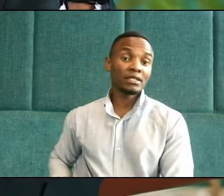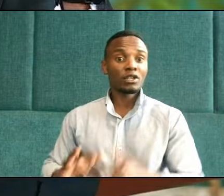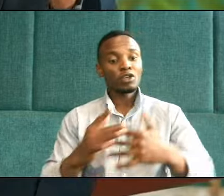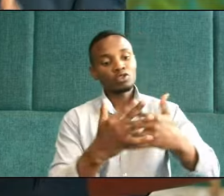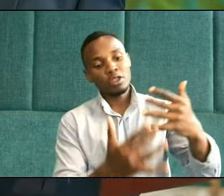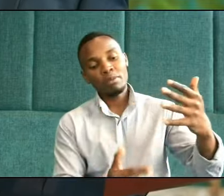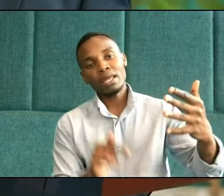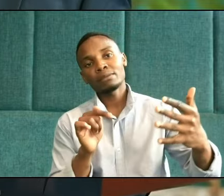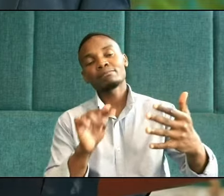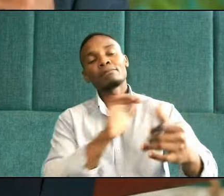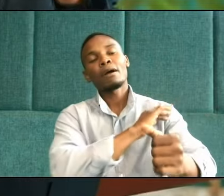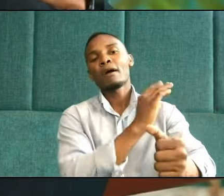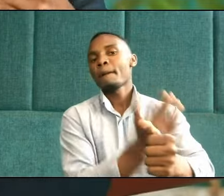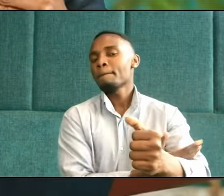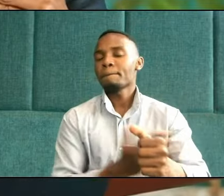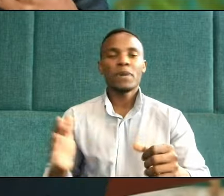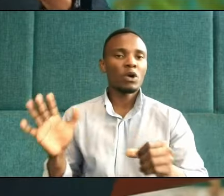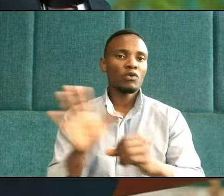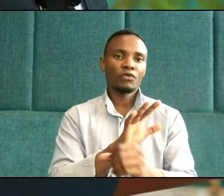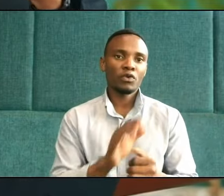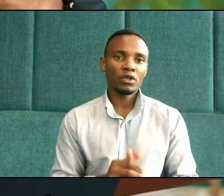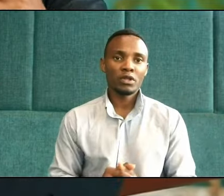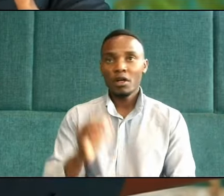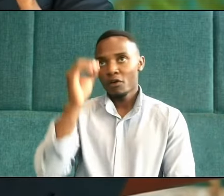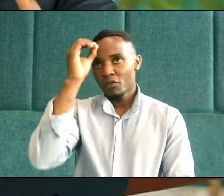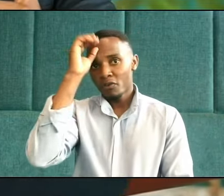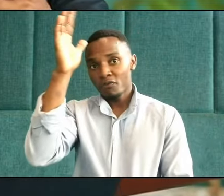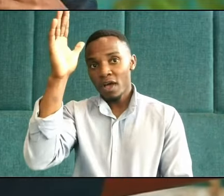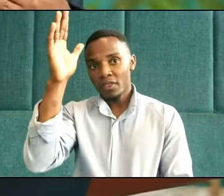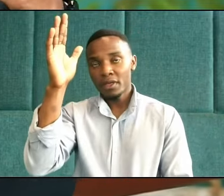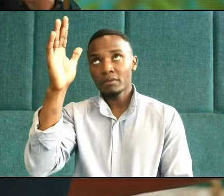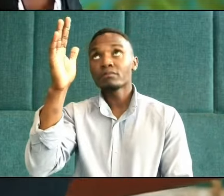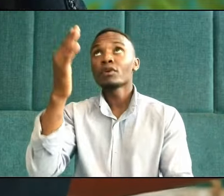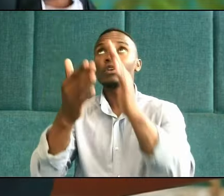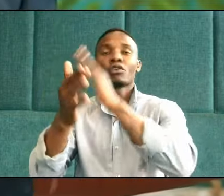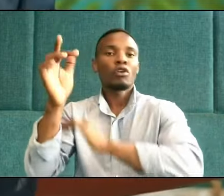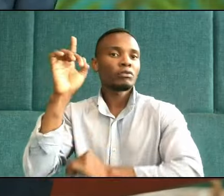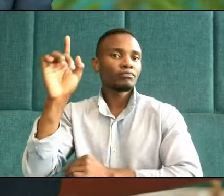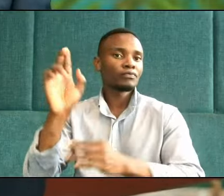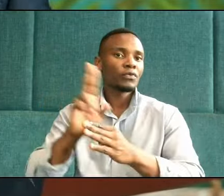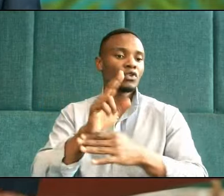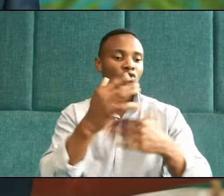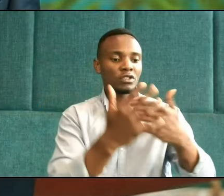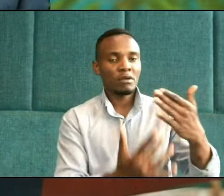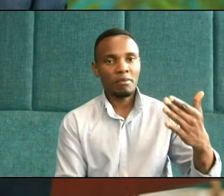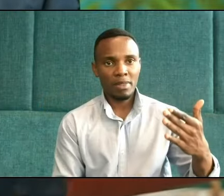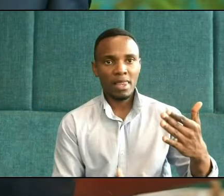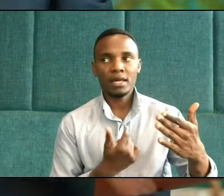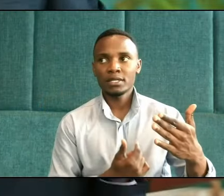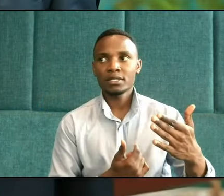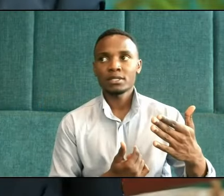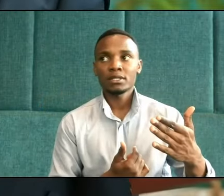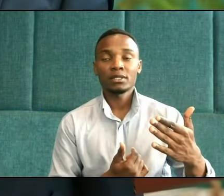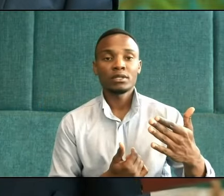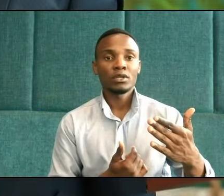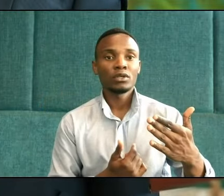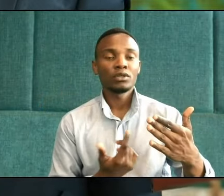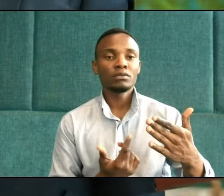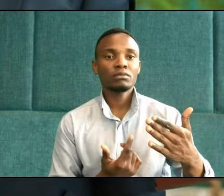Father administered the blood on the tomb, and Jesus came out. And when he came